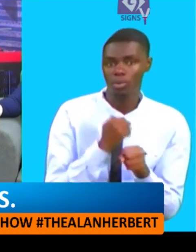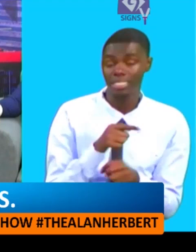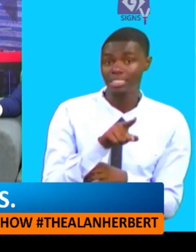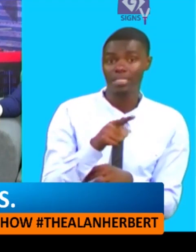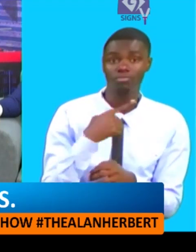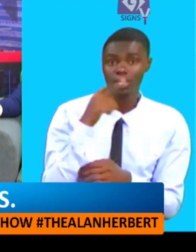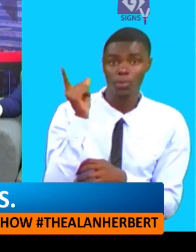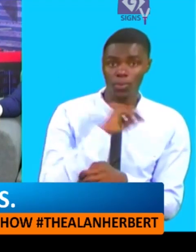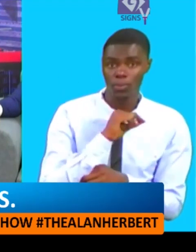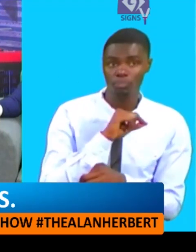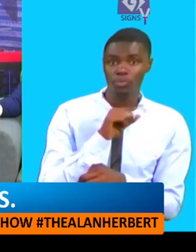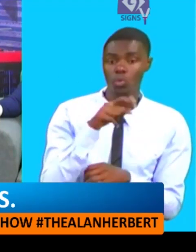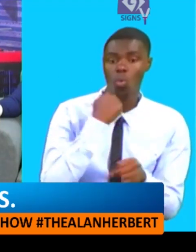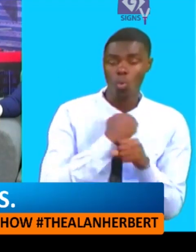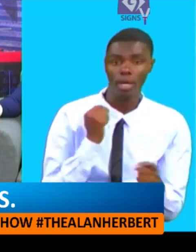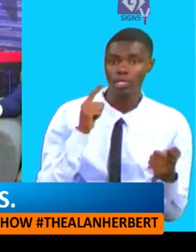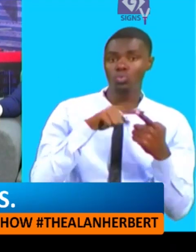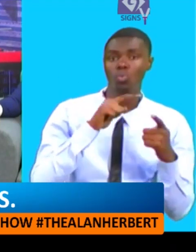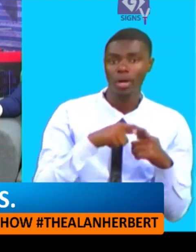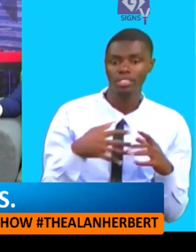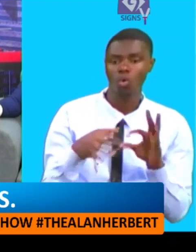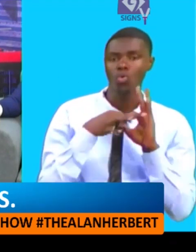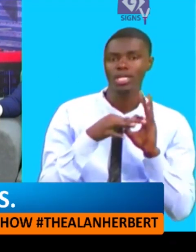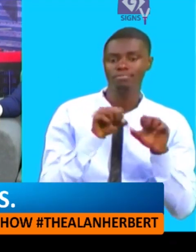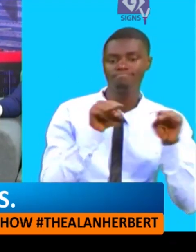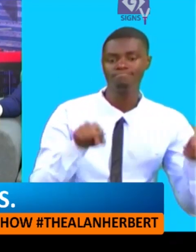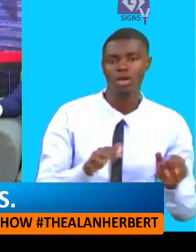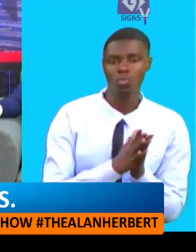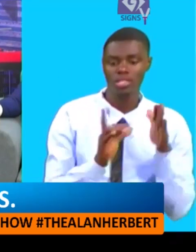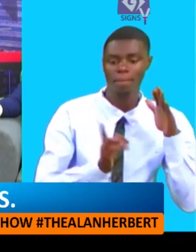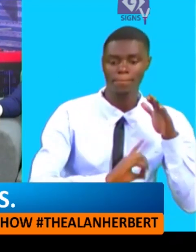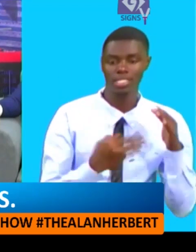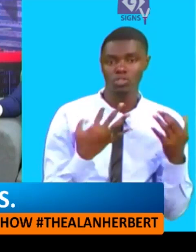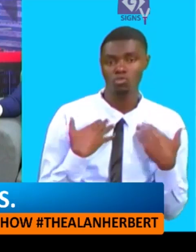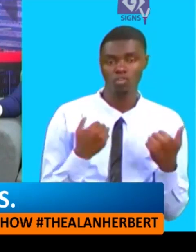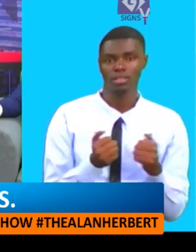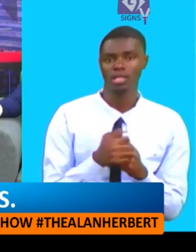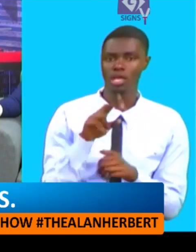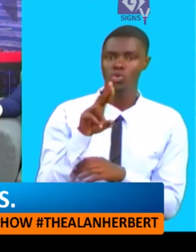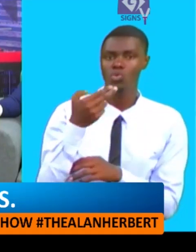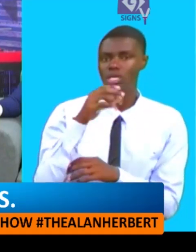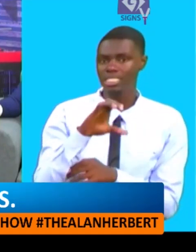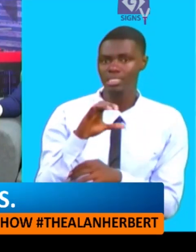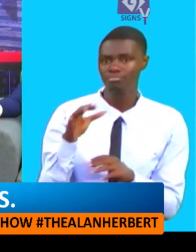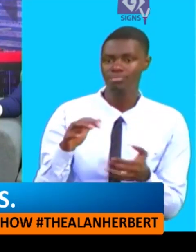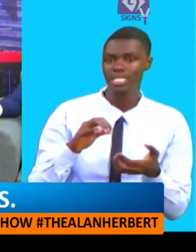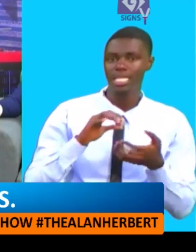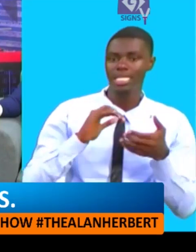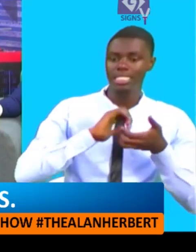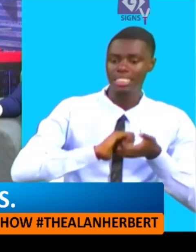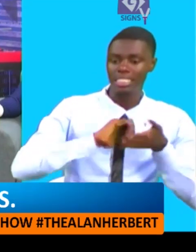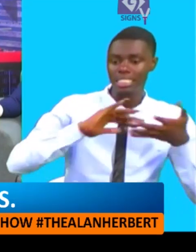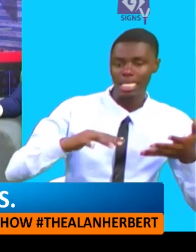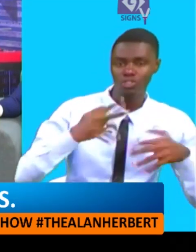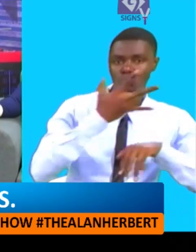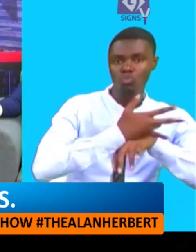rightly put that you're working towards also to connect your system to the Ministry of Health. Is UHC detached entirely from the